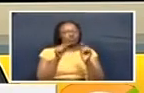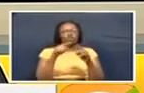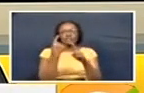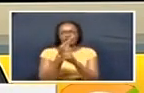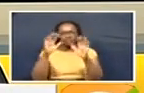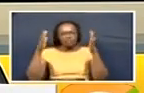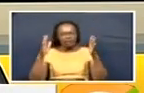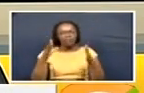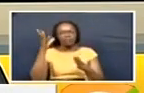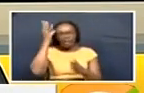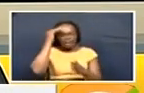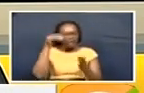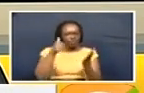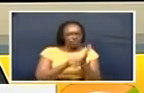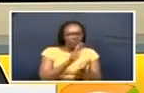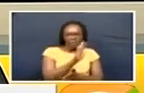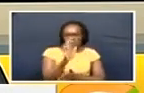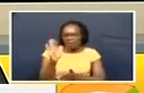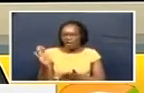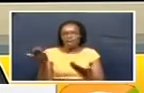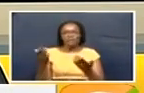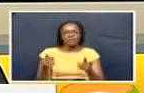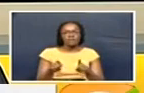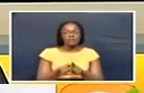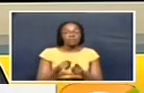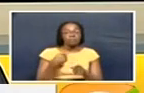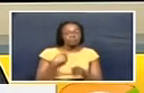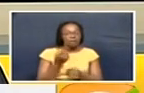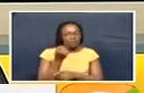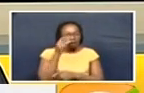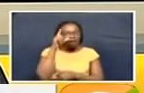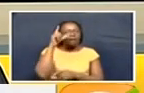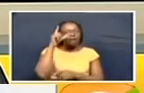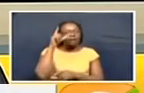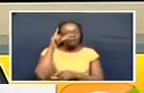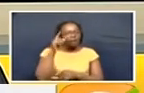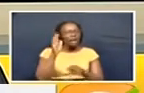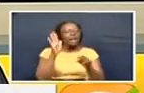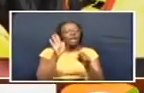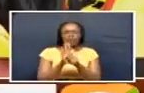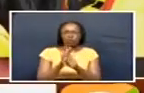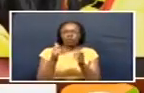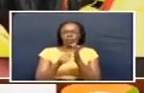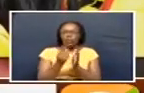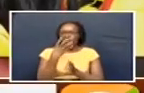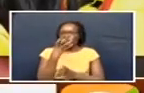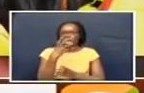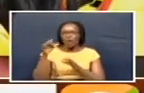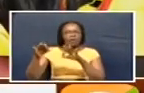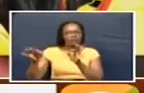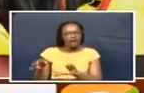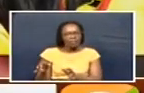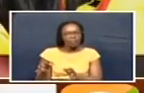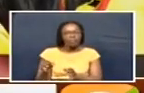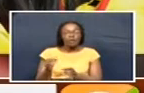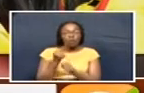to learn what the issues they are facing out there are, I did realize there's a lot of problems at the flower farms. We have a lot of employees